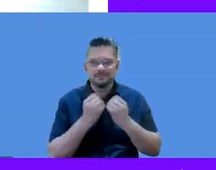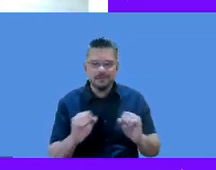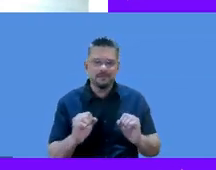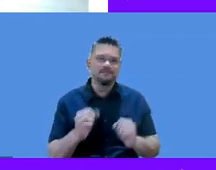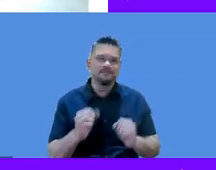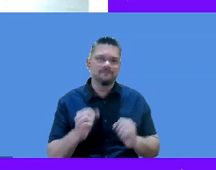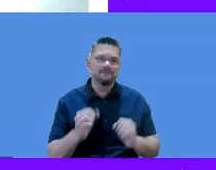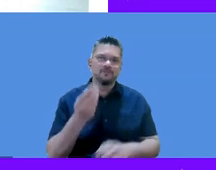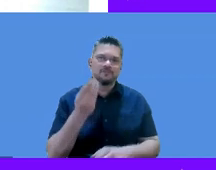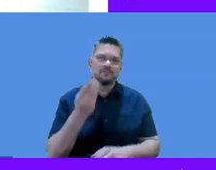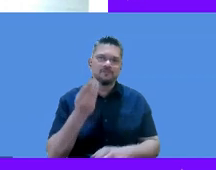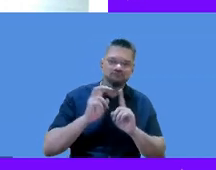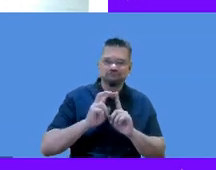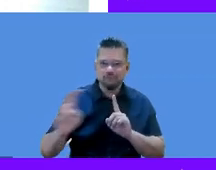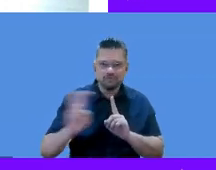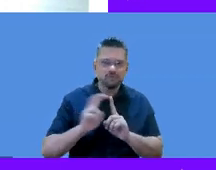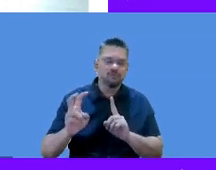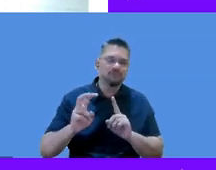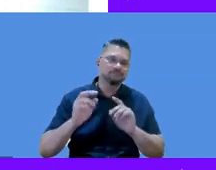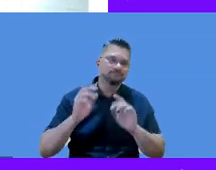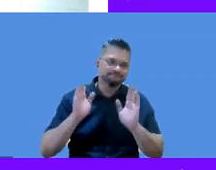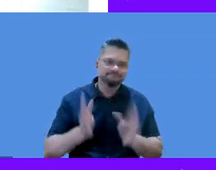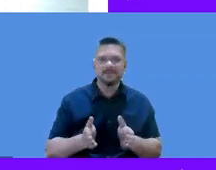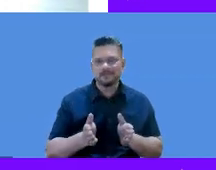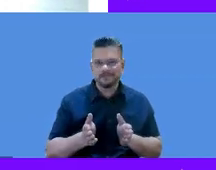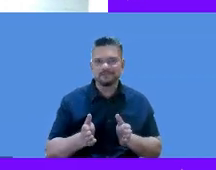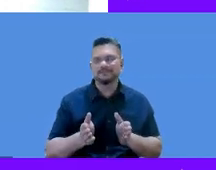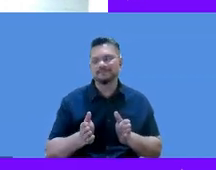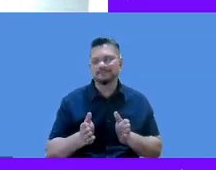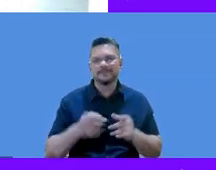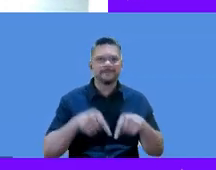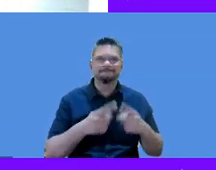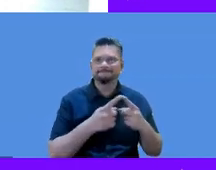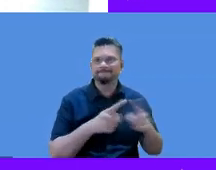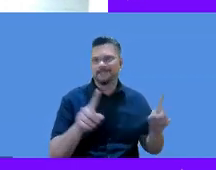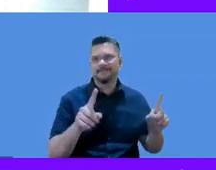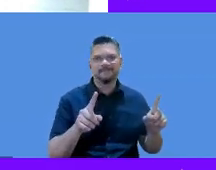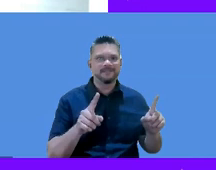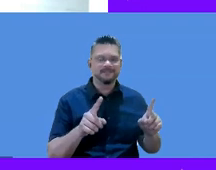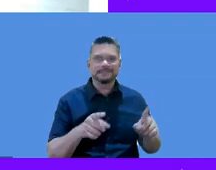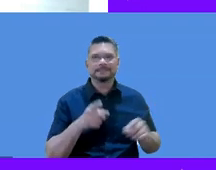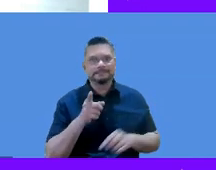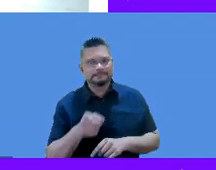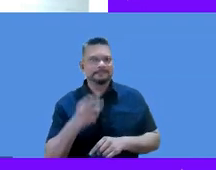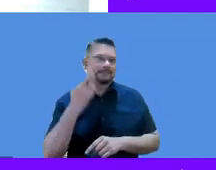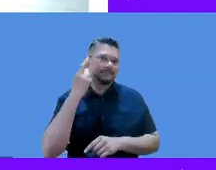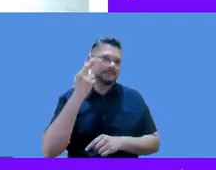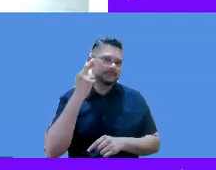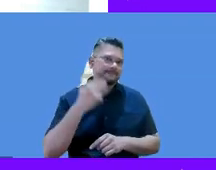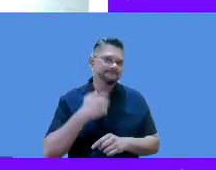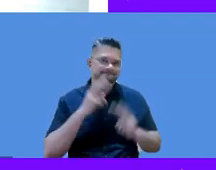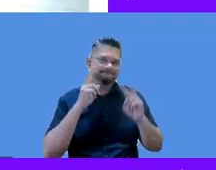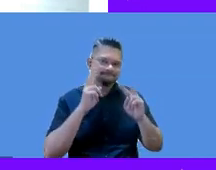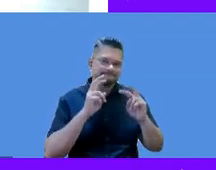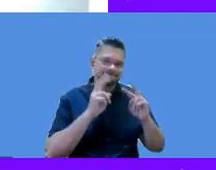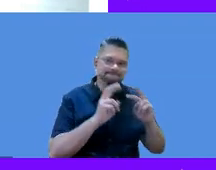attention to the needs of those in vulnerable situations. So as part of the study, we conducted a thorough literature review, and unfortunately,